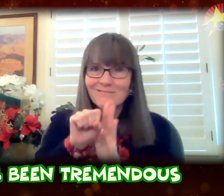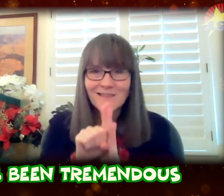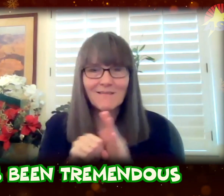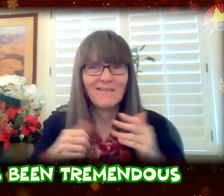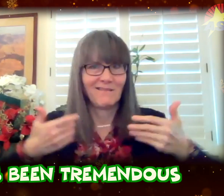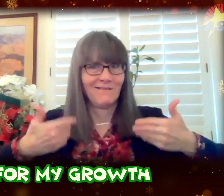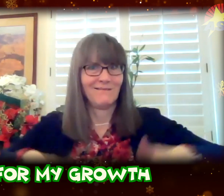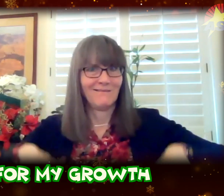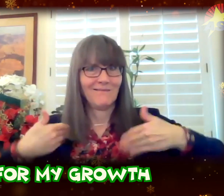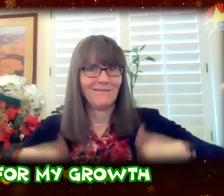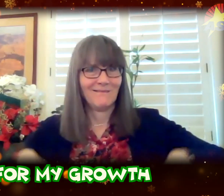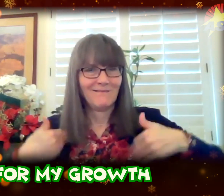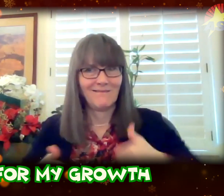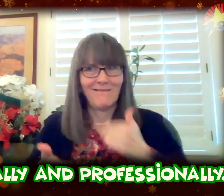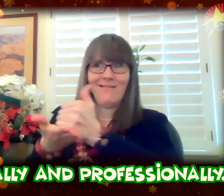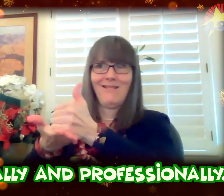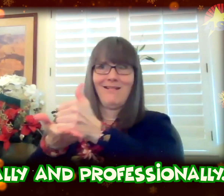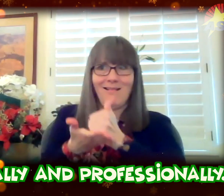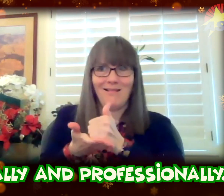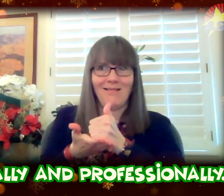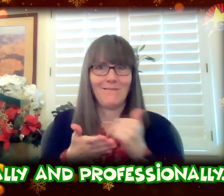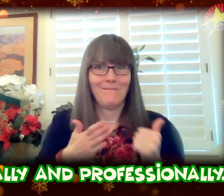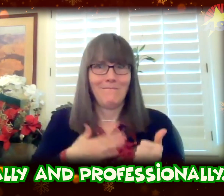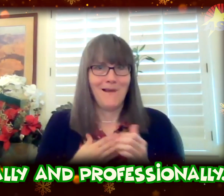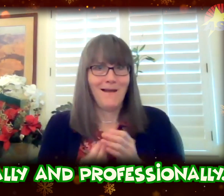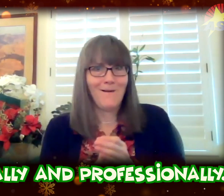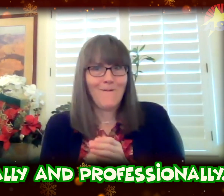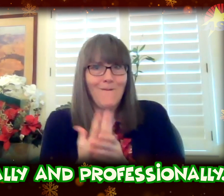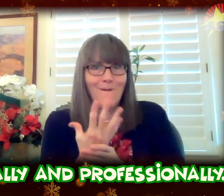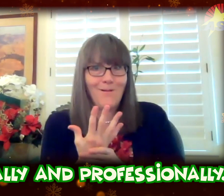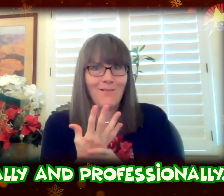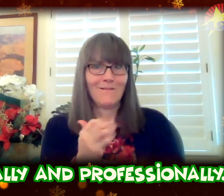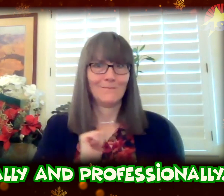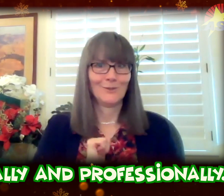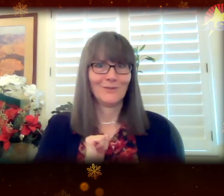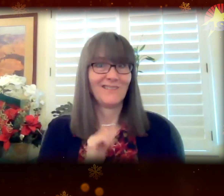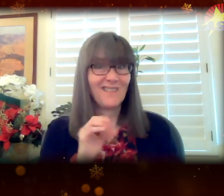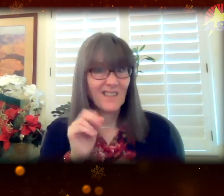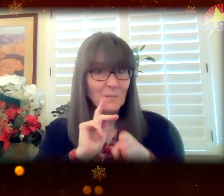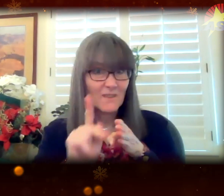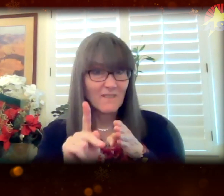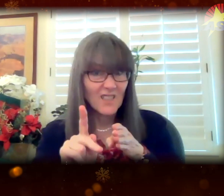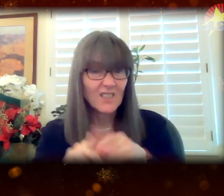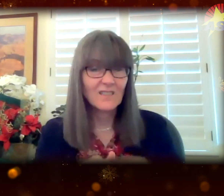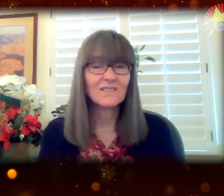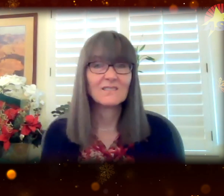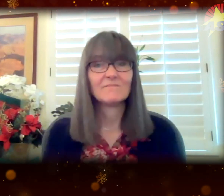been tremendous for my growth personally and professionally.